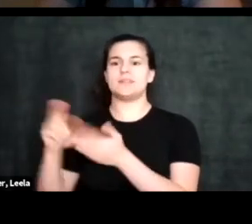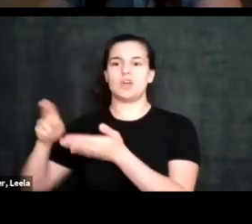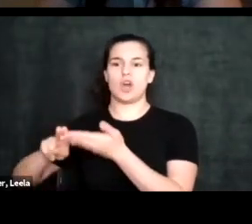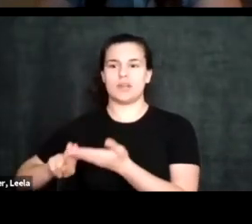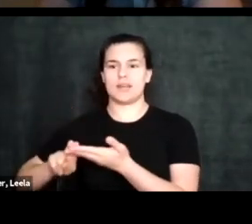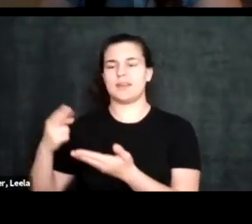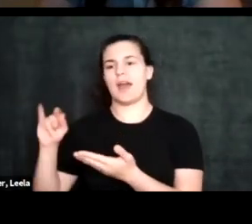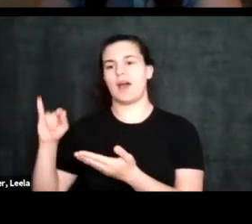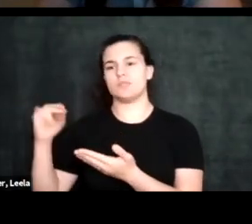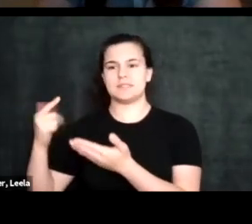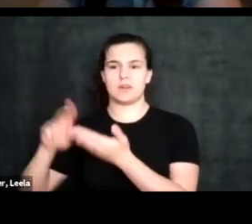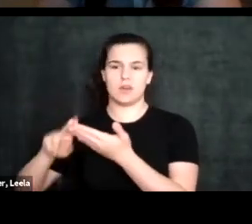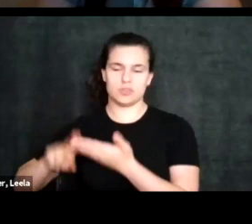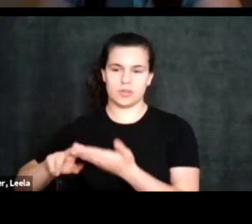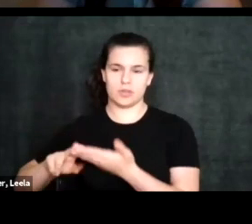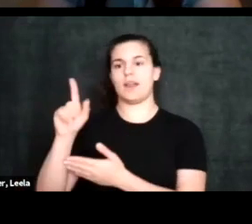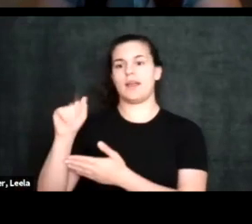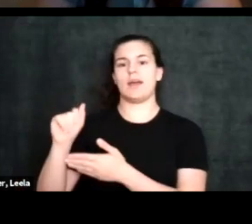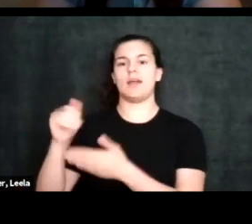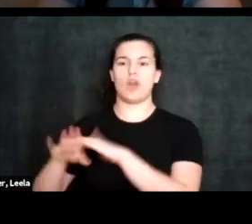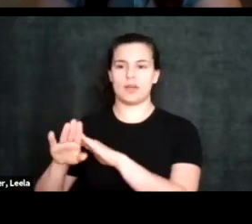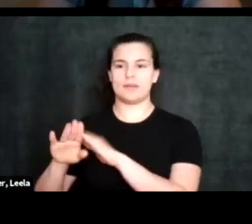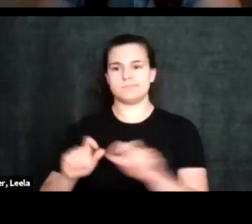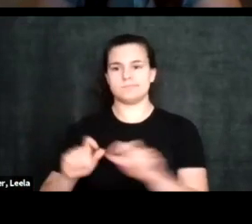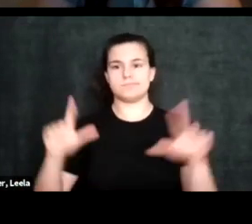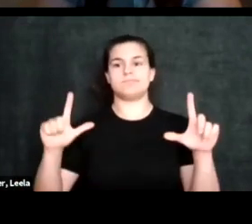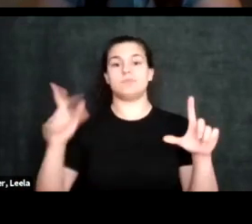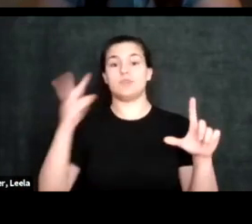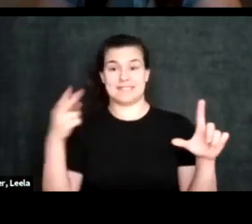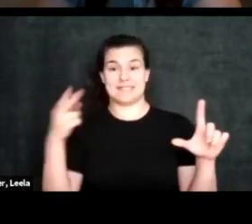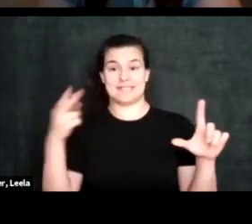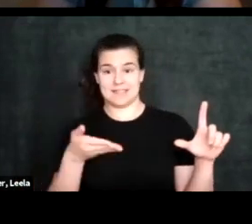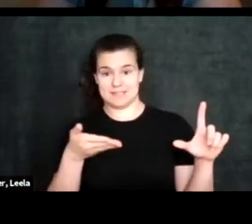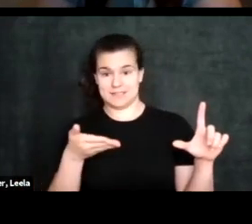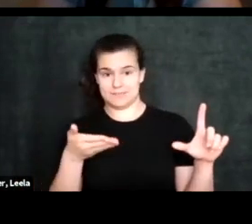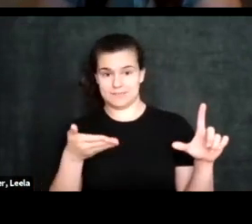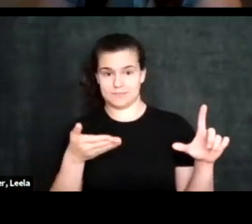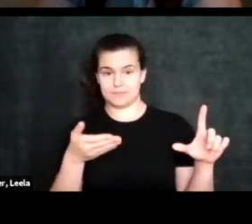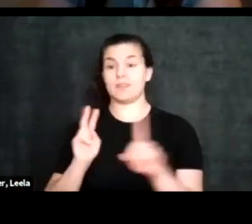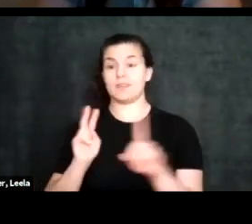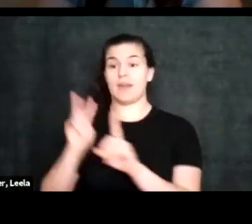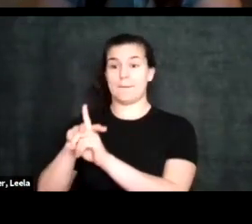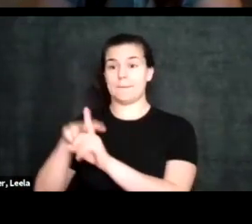LEA. Once you get logged in, you'll see a screen and you'll click application.